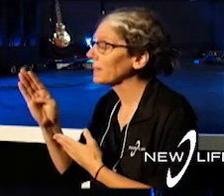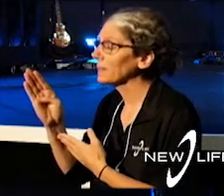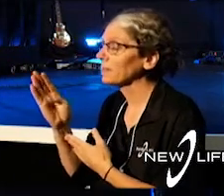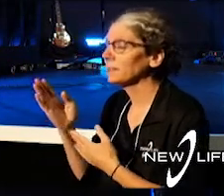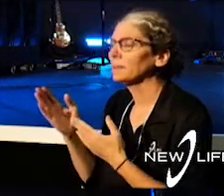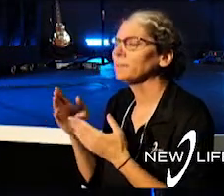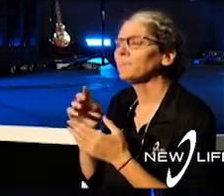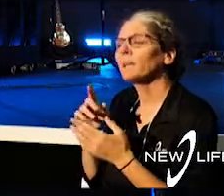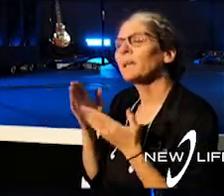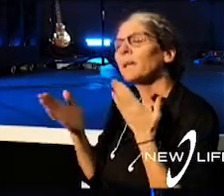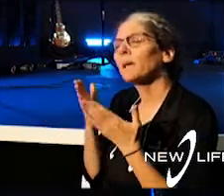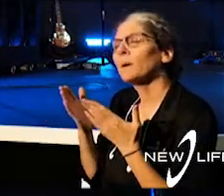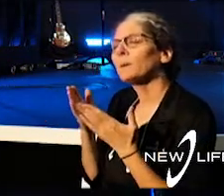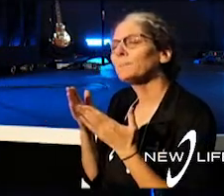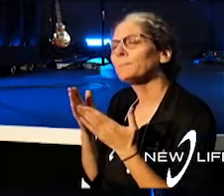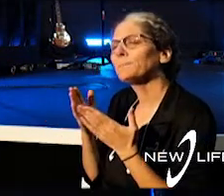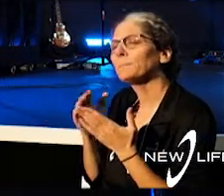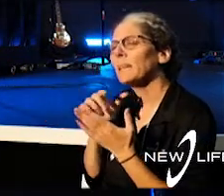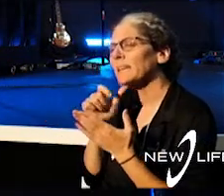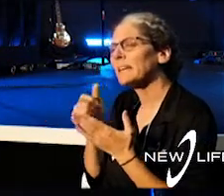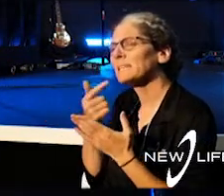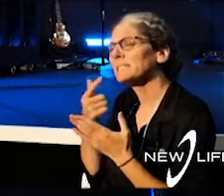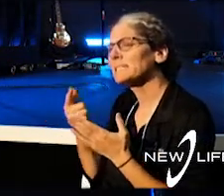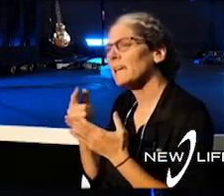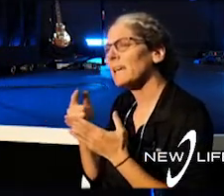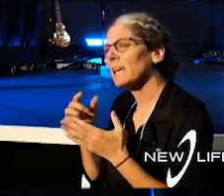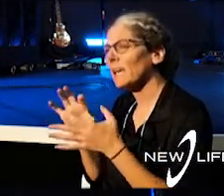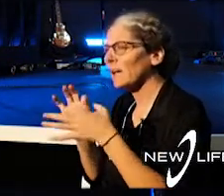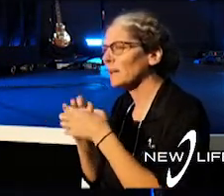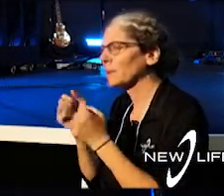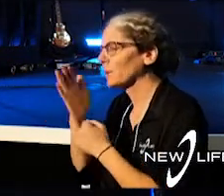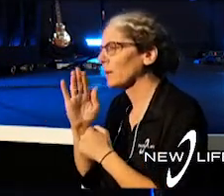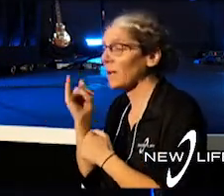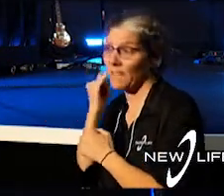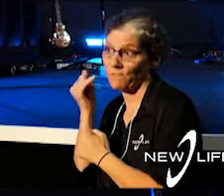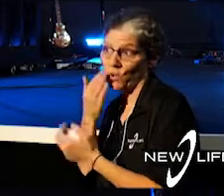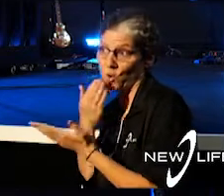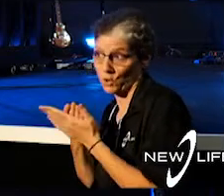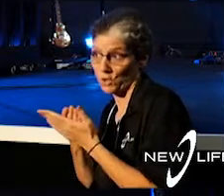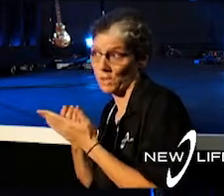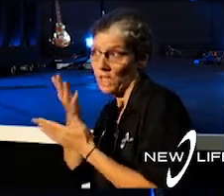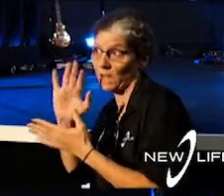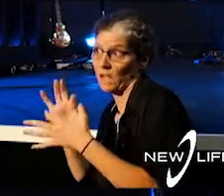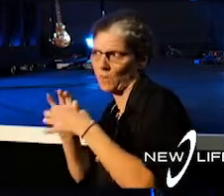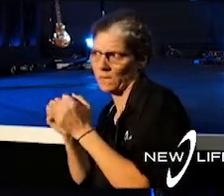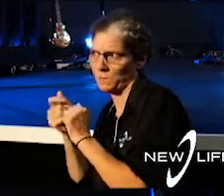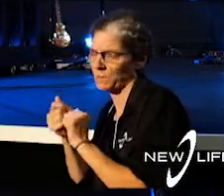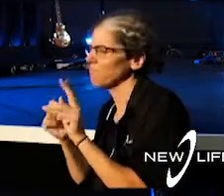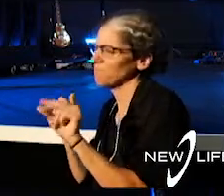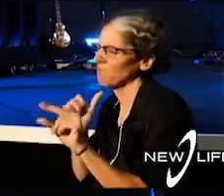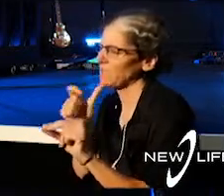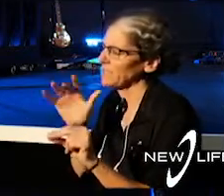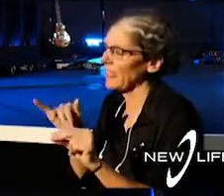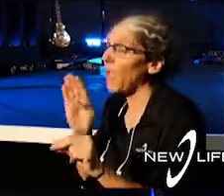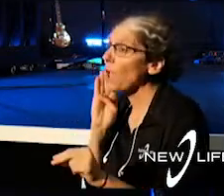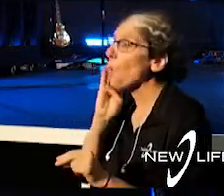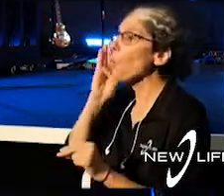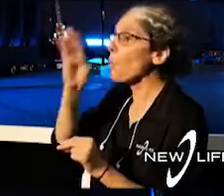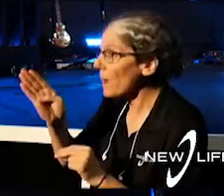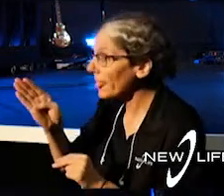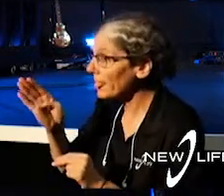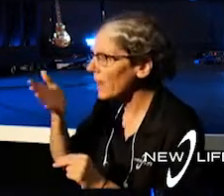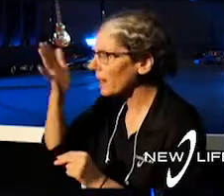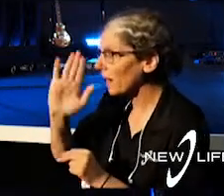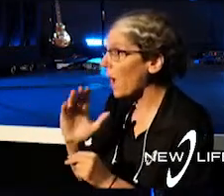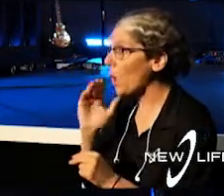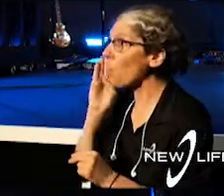from you. It doesn't say draw near to God and if you're good, he'll draw near to you. No, it says he will. That's a promise from the pages